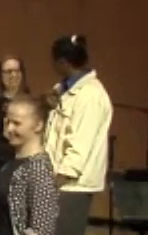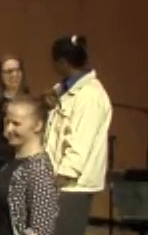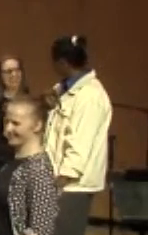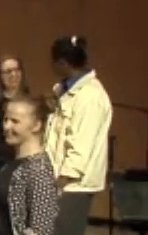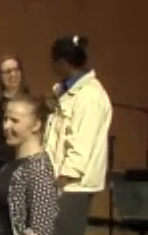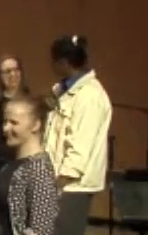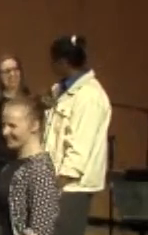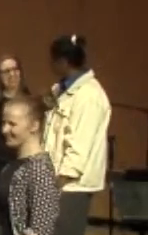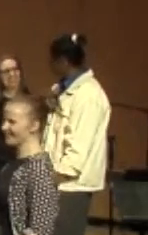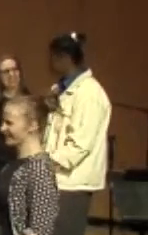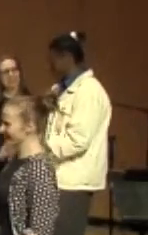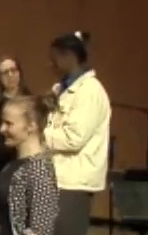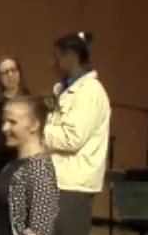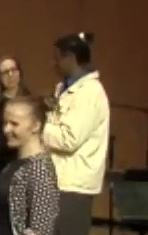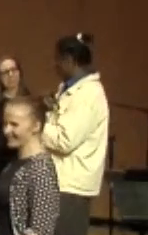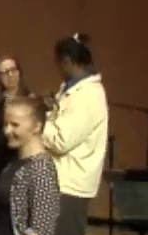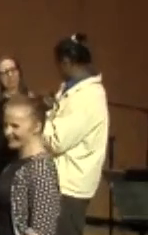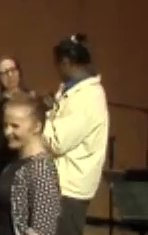than